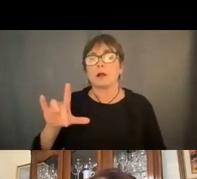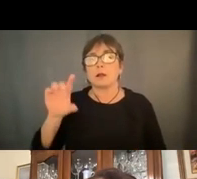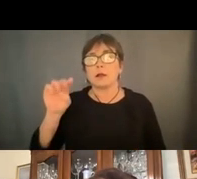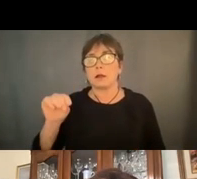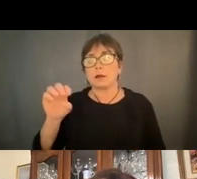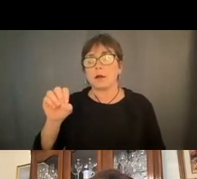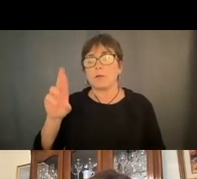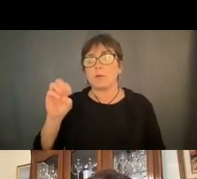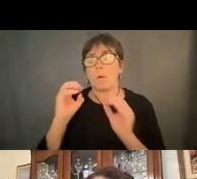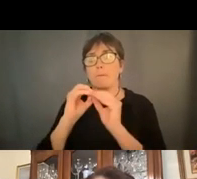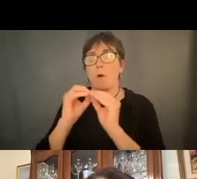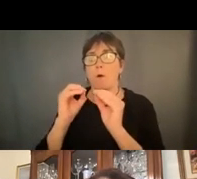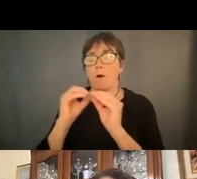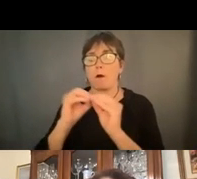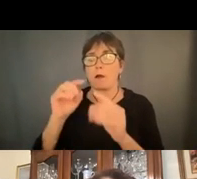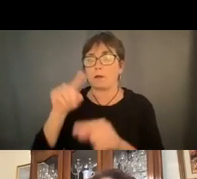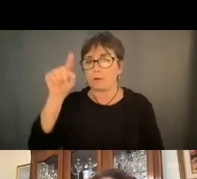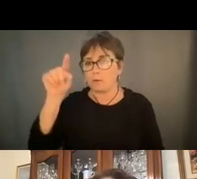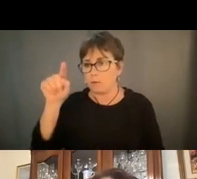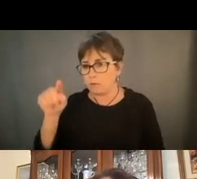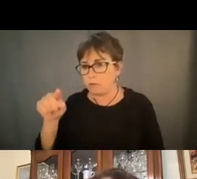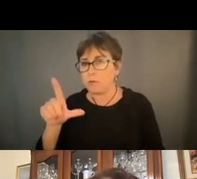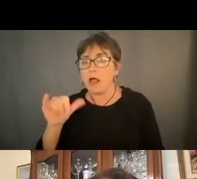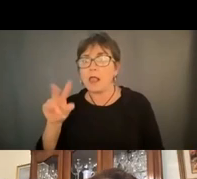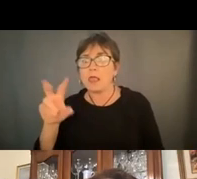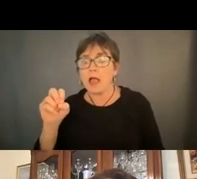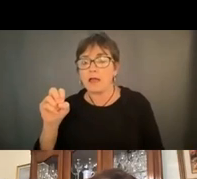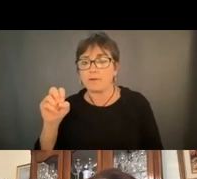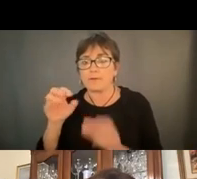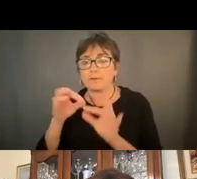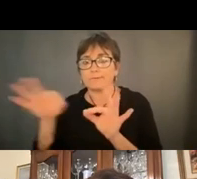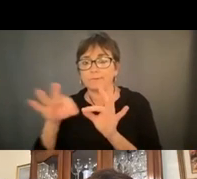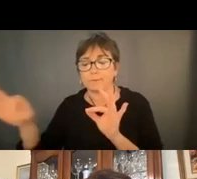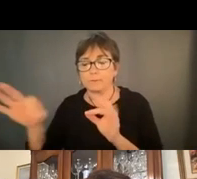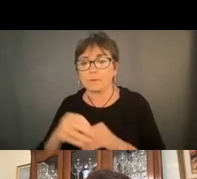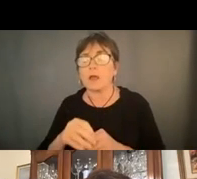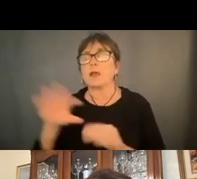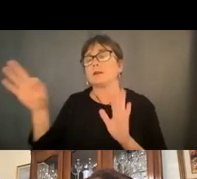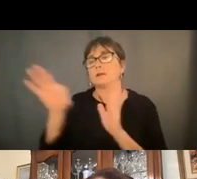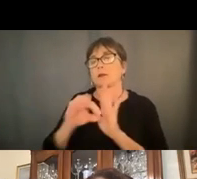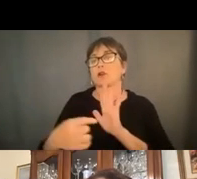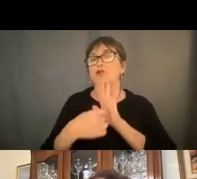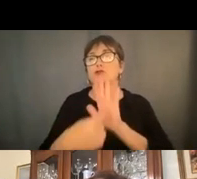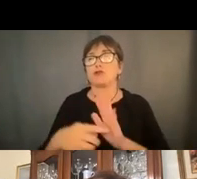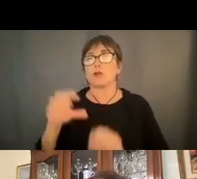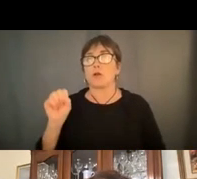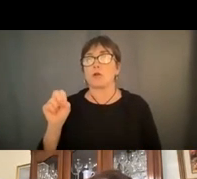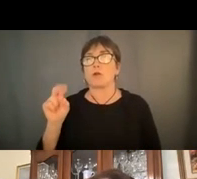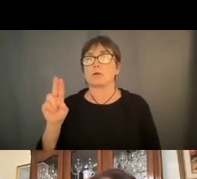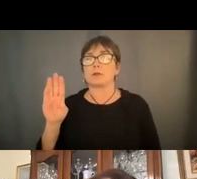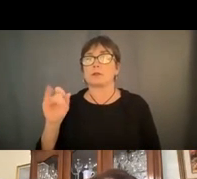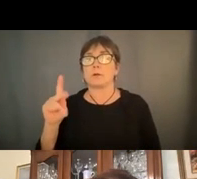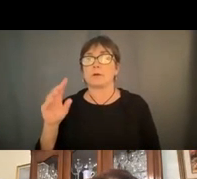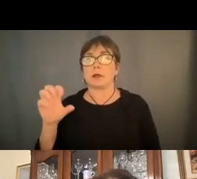then you can click on live transcription and select show subtitle as it is indicated on the screen